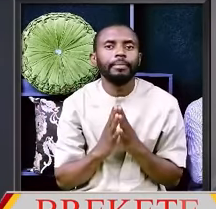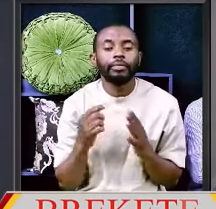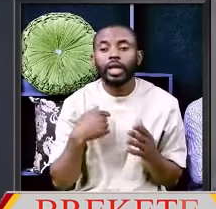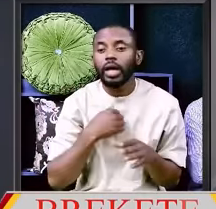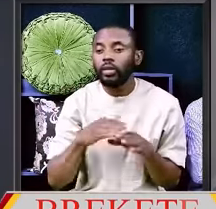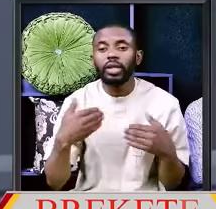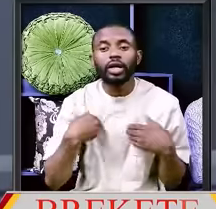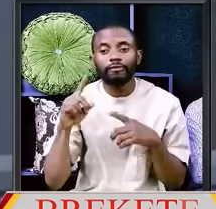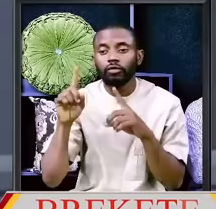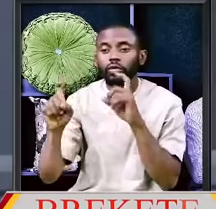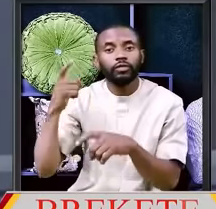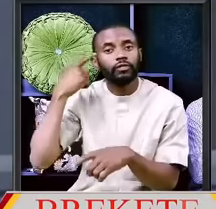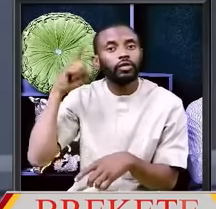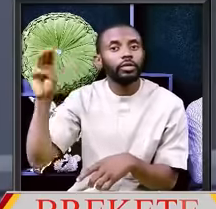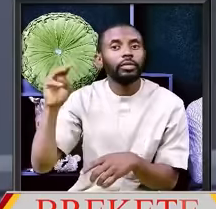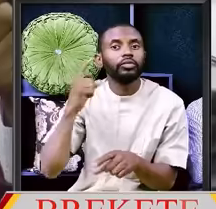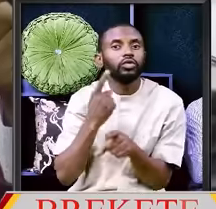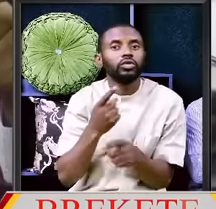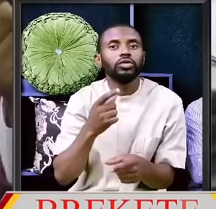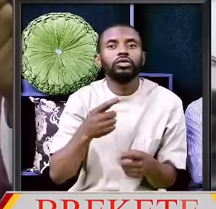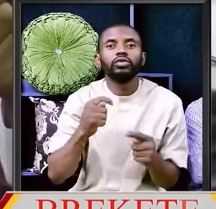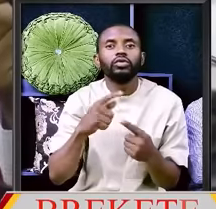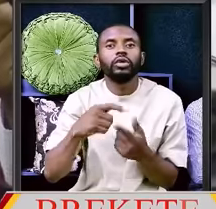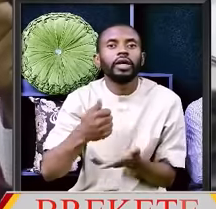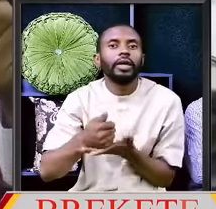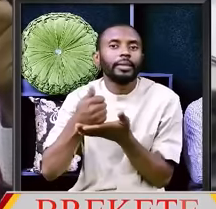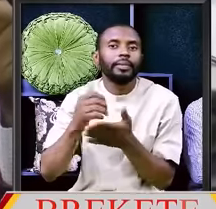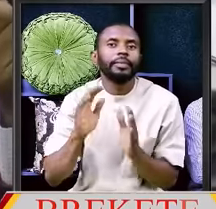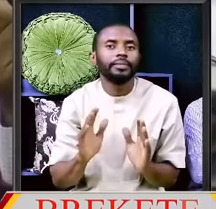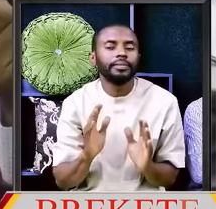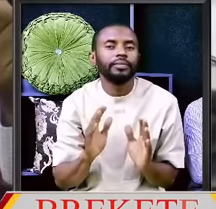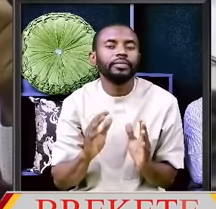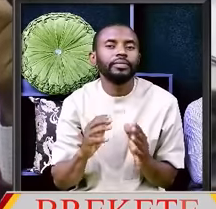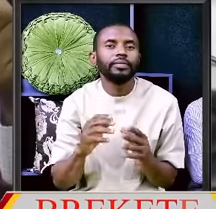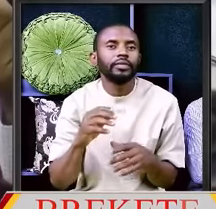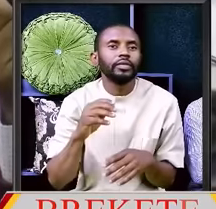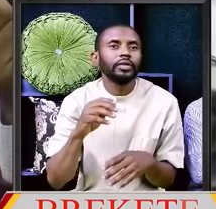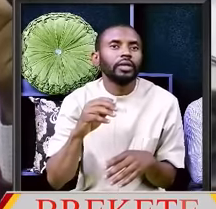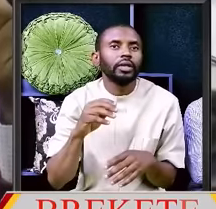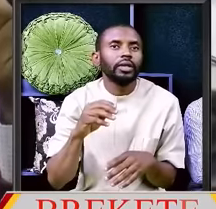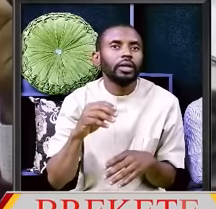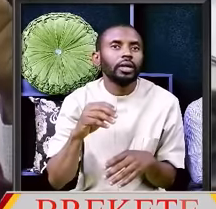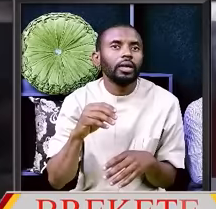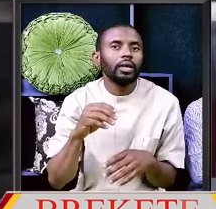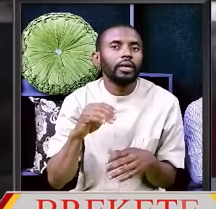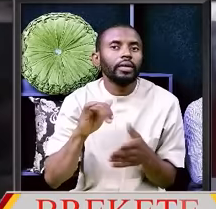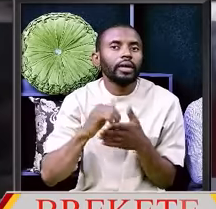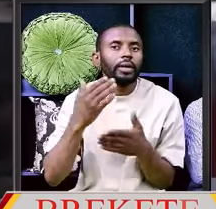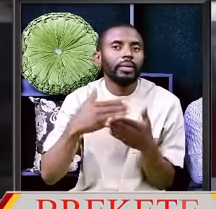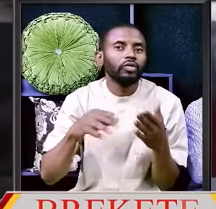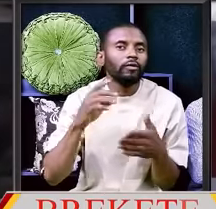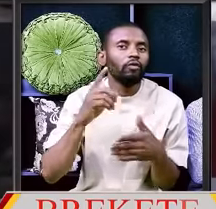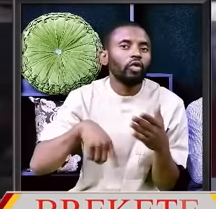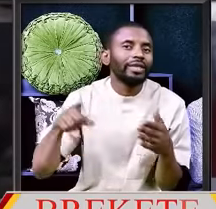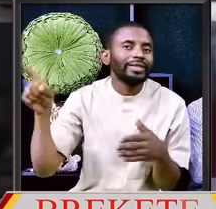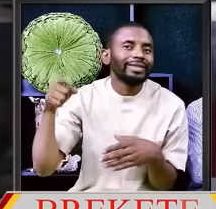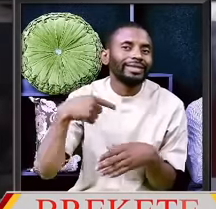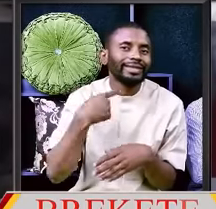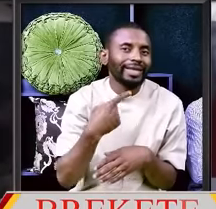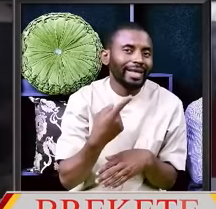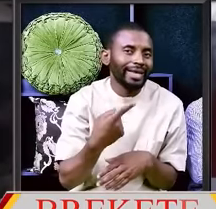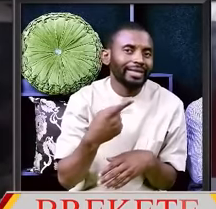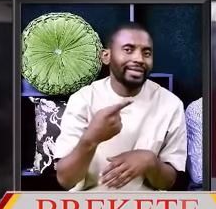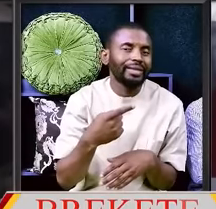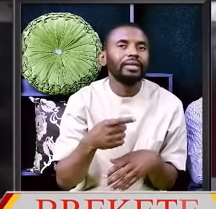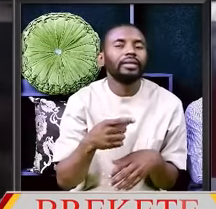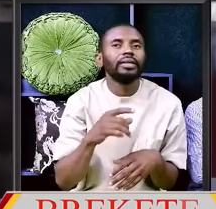I don't have questions for him. I'm just trying to let you know. Okay, ma'am. That part of what he said, what I'm